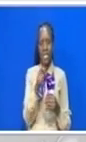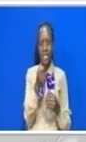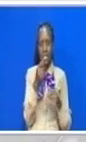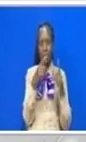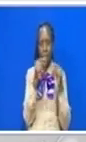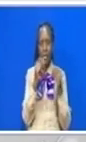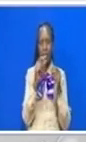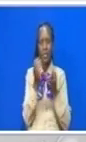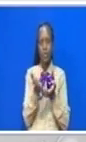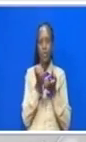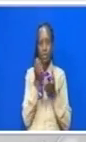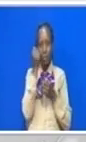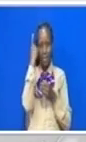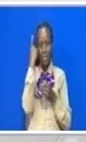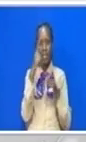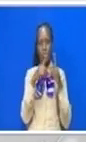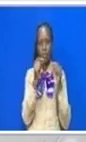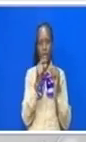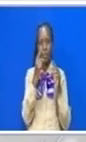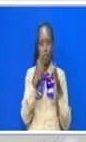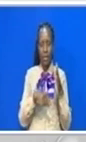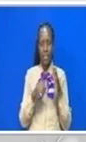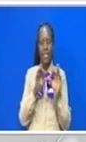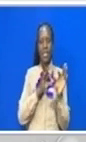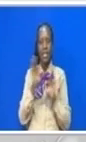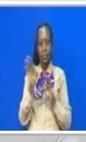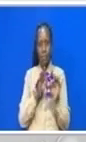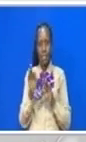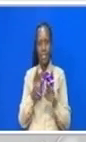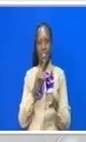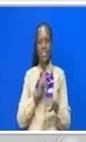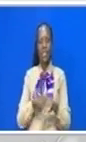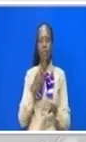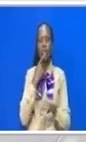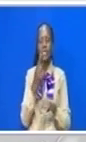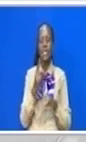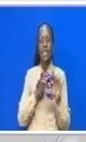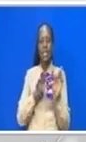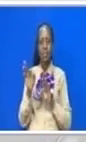to understand is explain. And when we talk of explain, we are saying